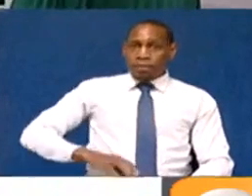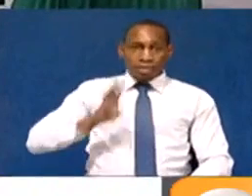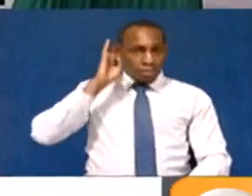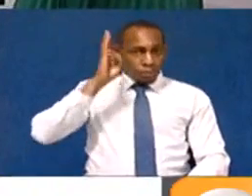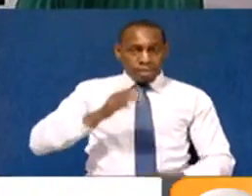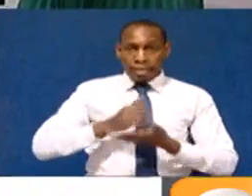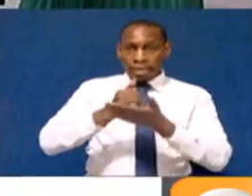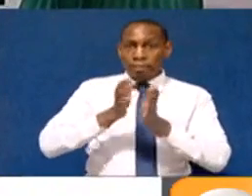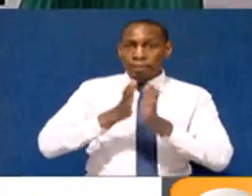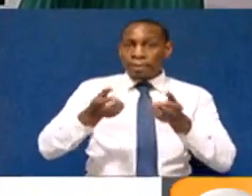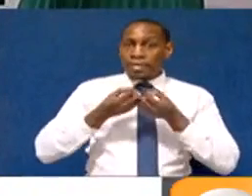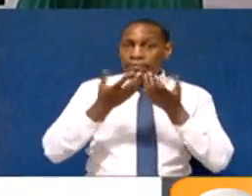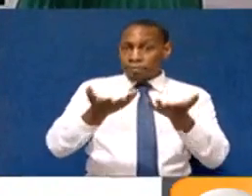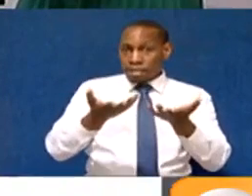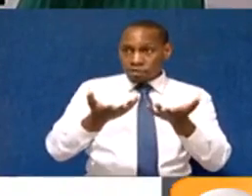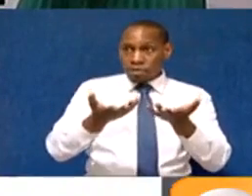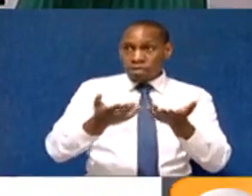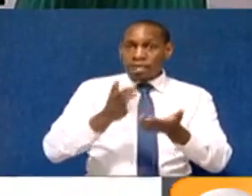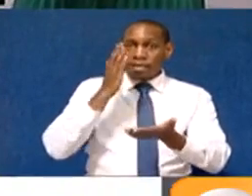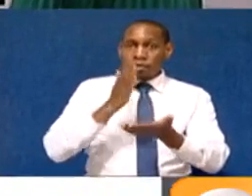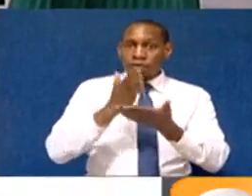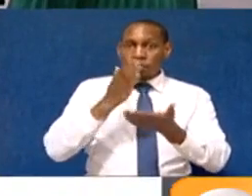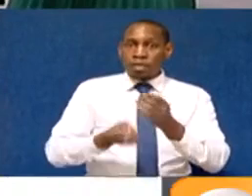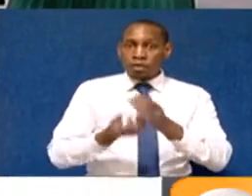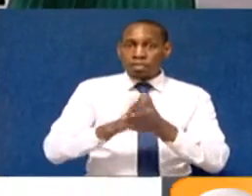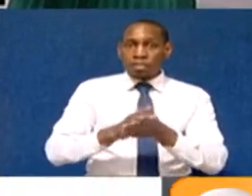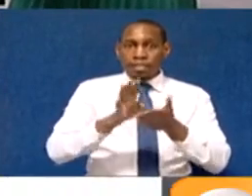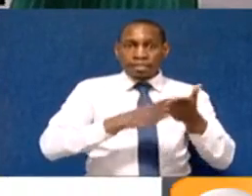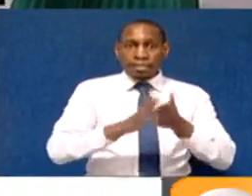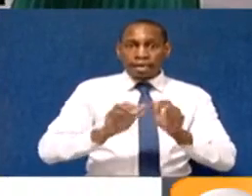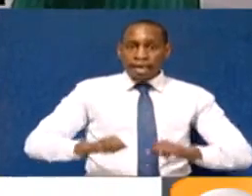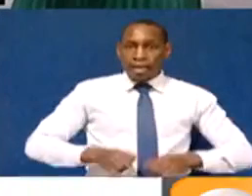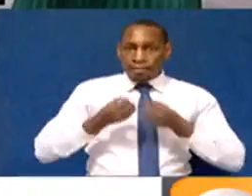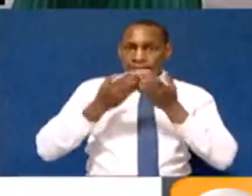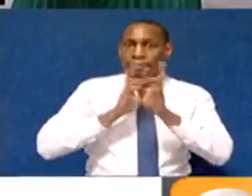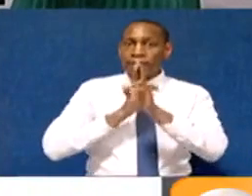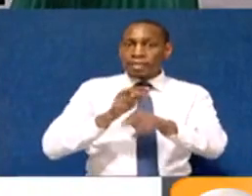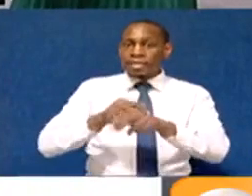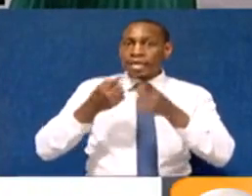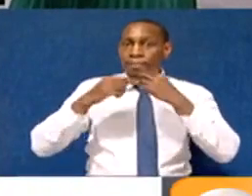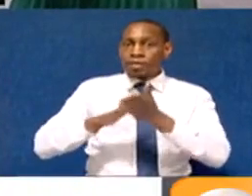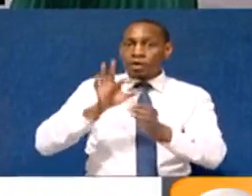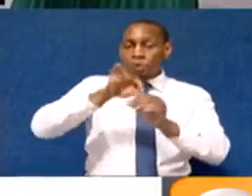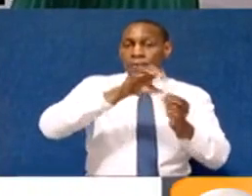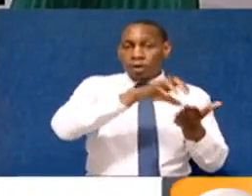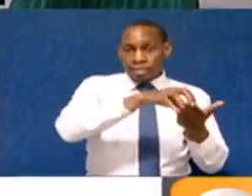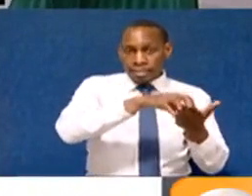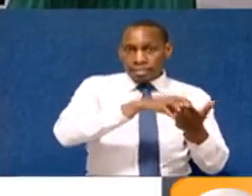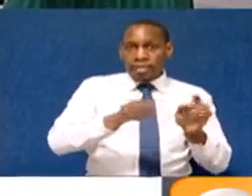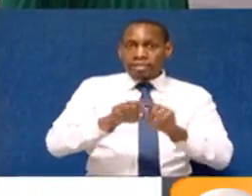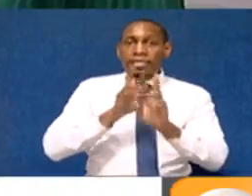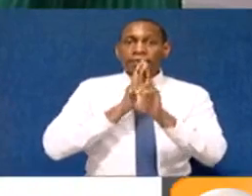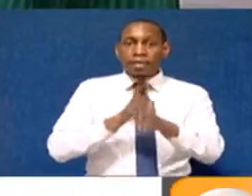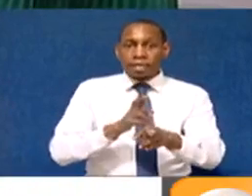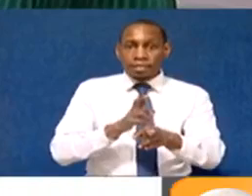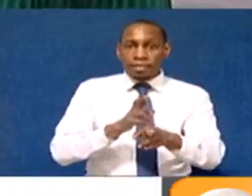to facilitate public information, establish a mechanism for the live streaming of results as announced at polling stations, and the